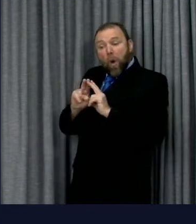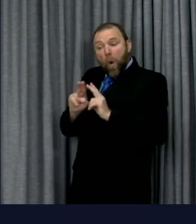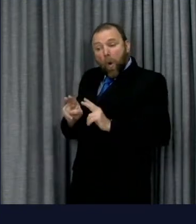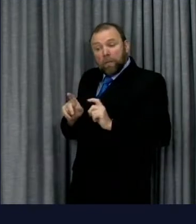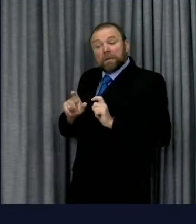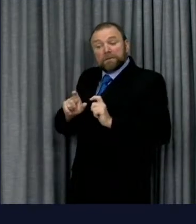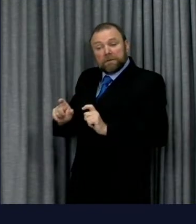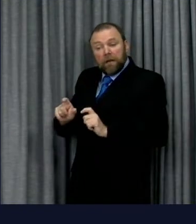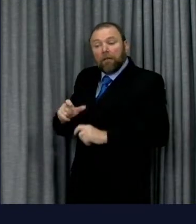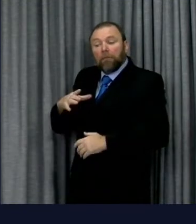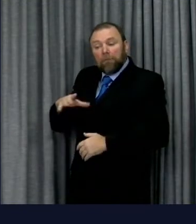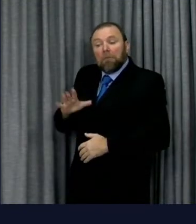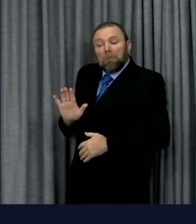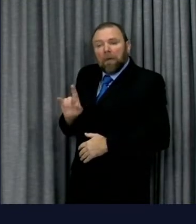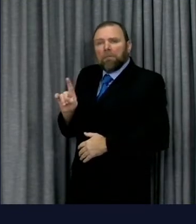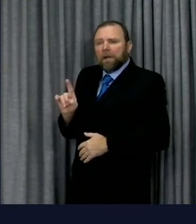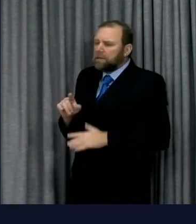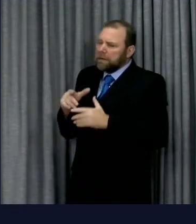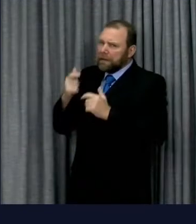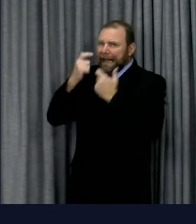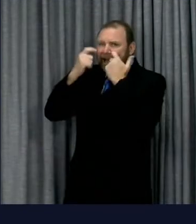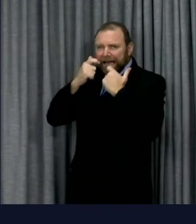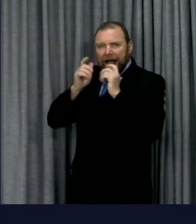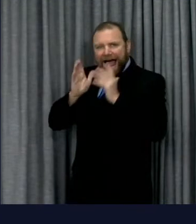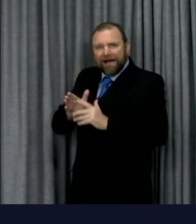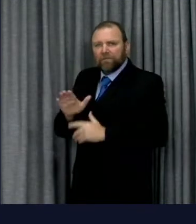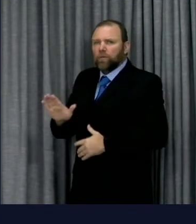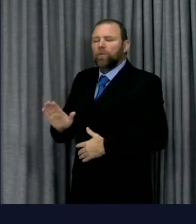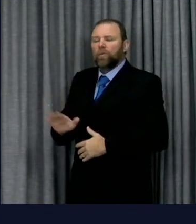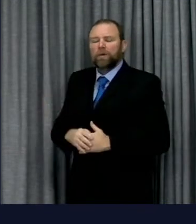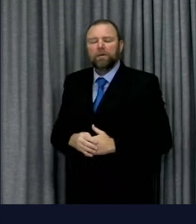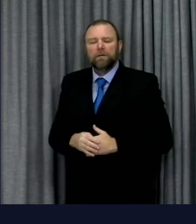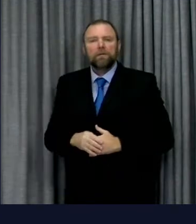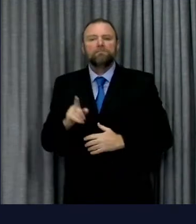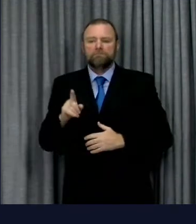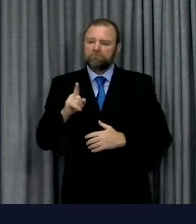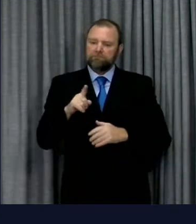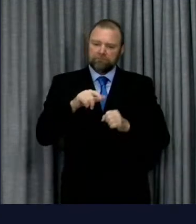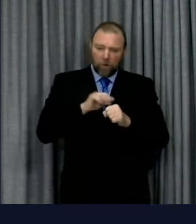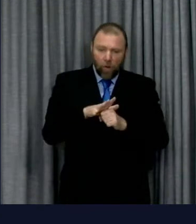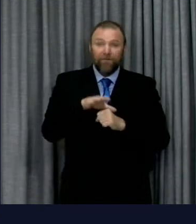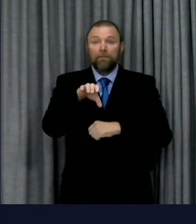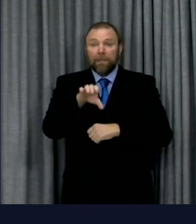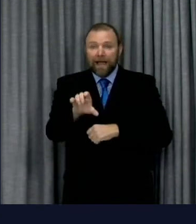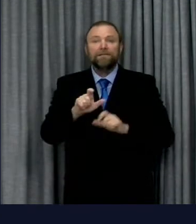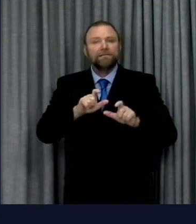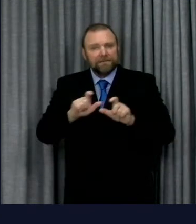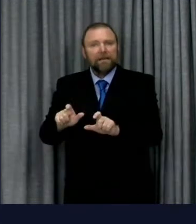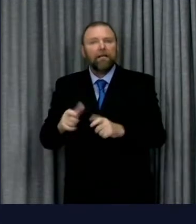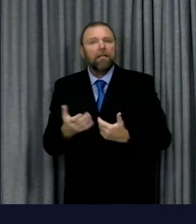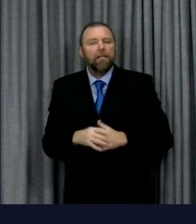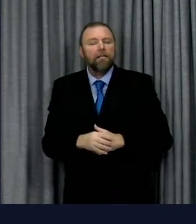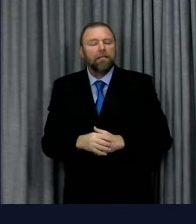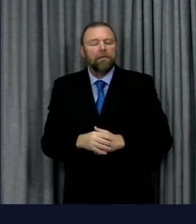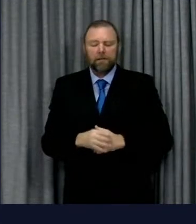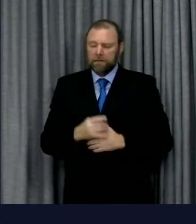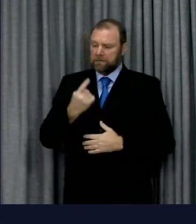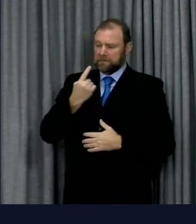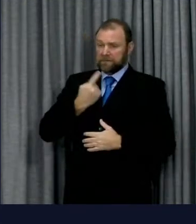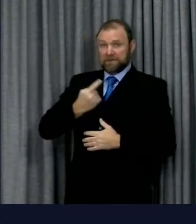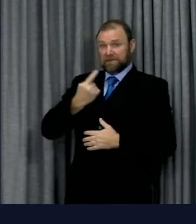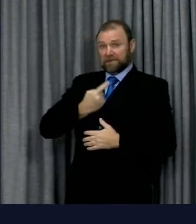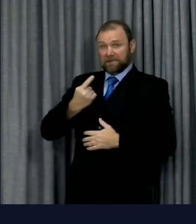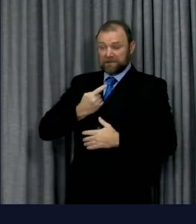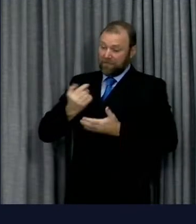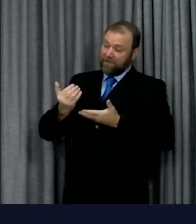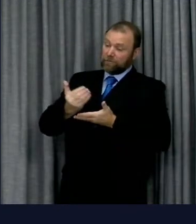legal requirement. COVID passes, as I say, will continue to be required. The self-isolation rules